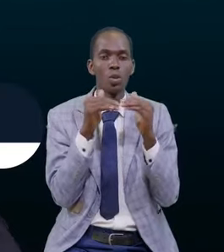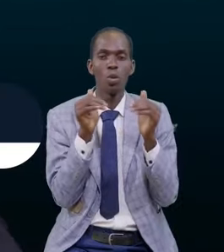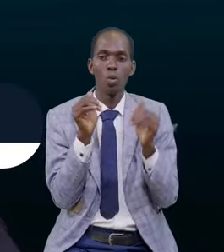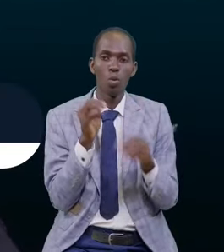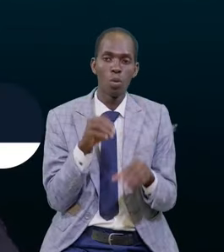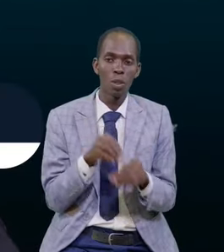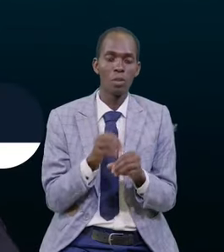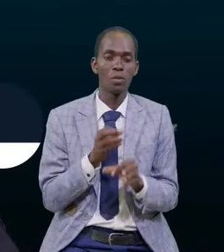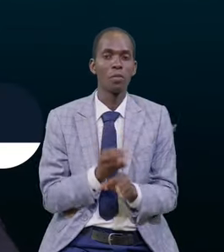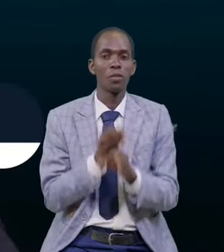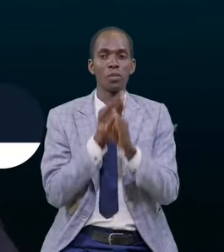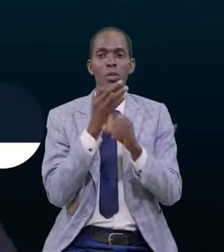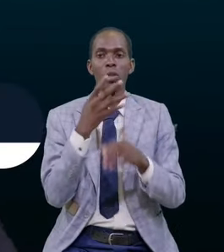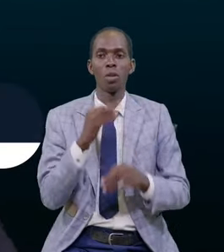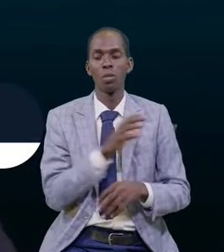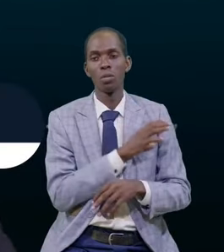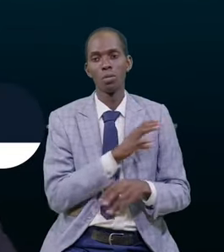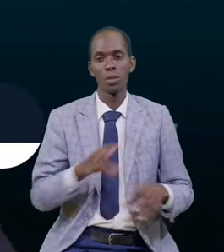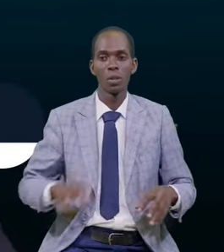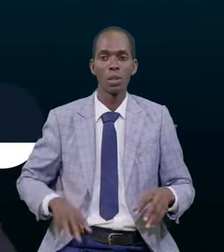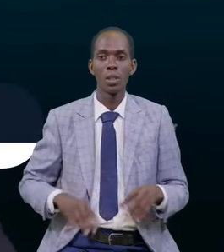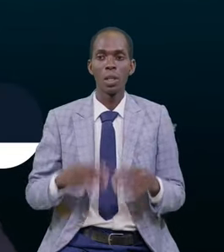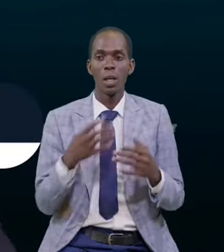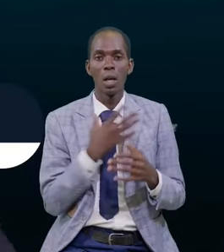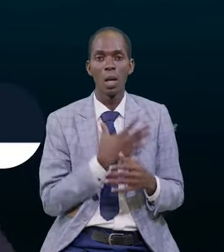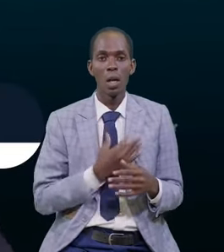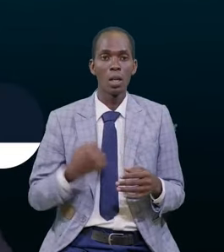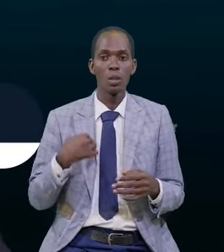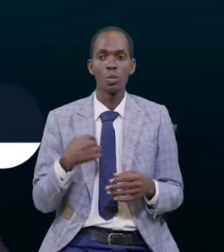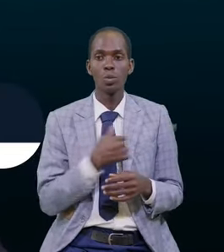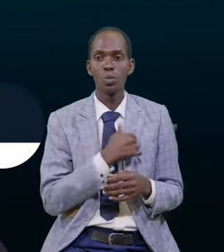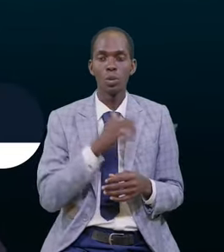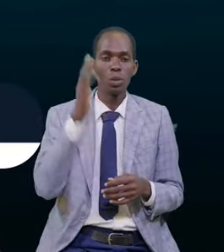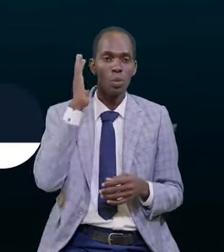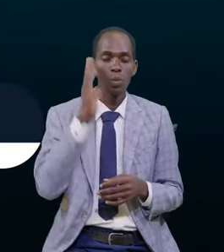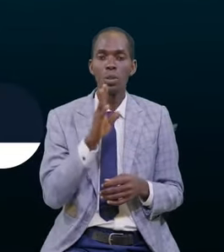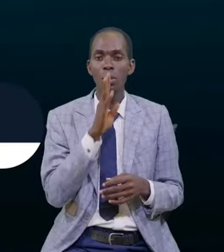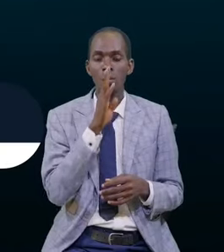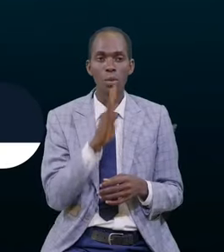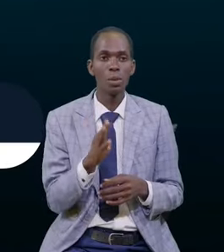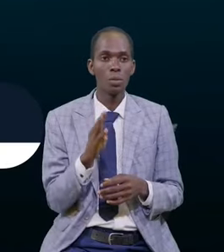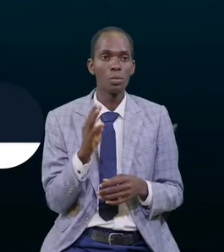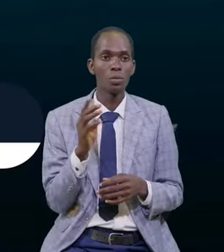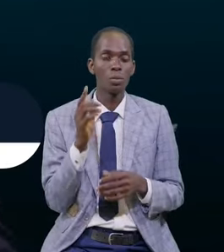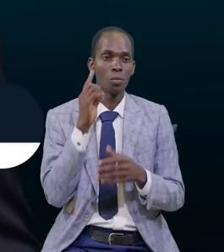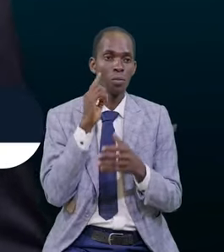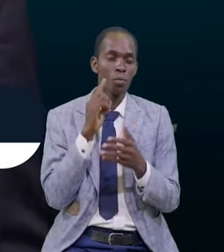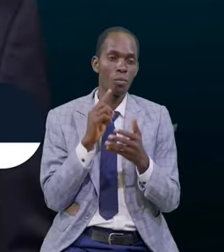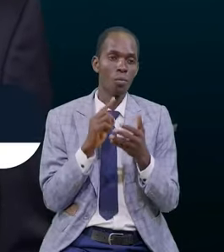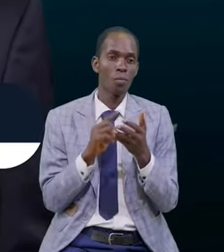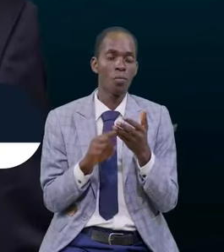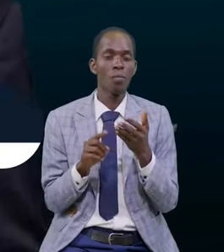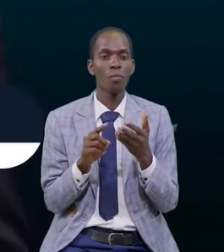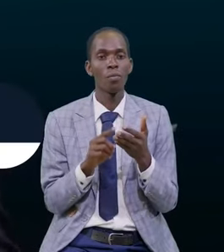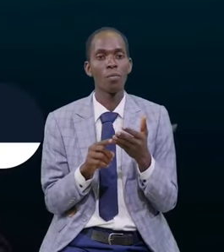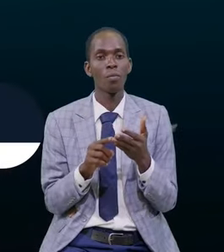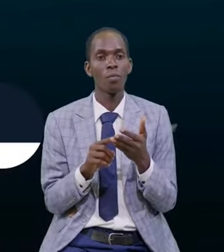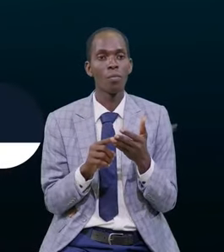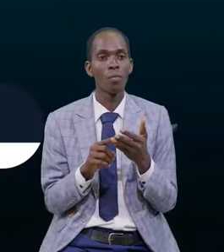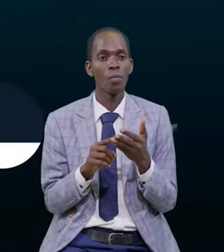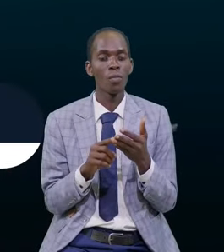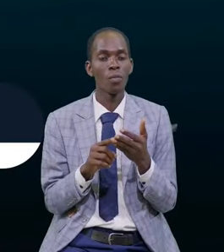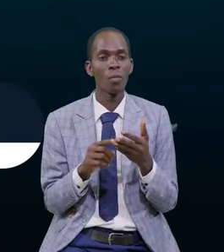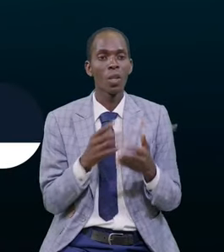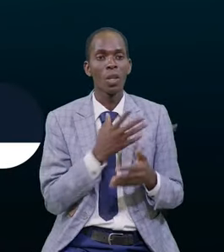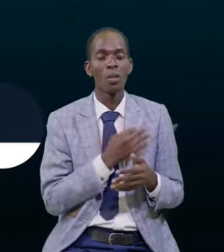at the example of Moses we be concentrating on verse two combined with verse 5 and then we'll finish